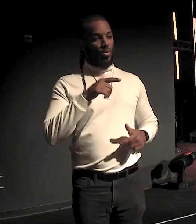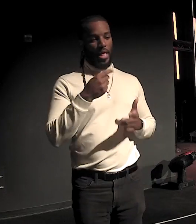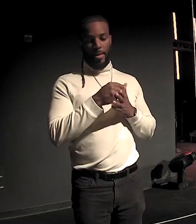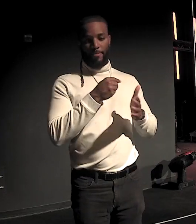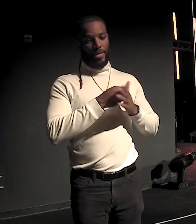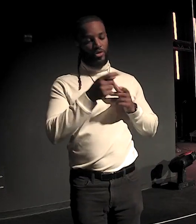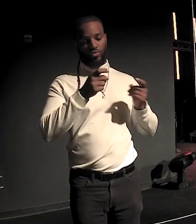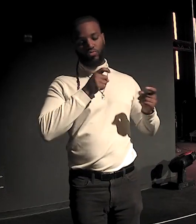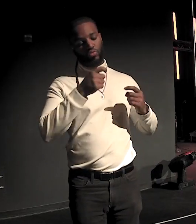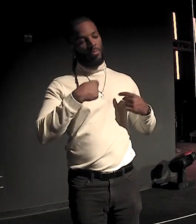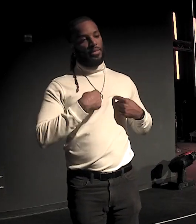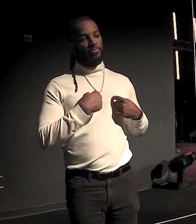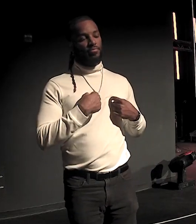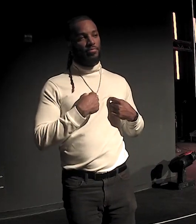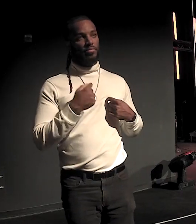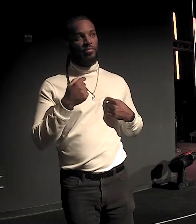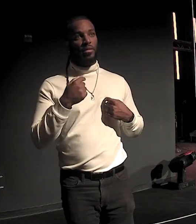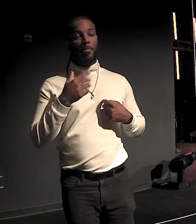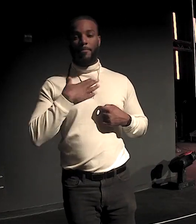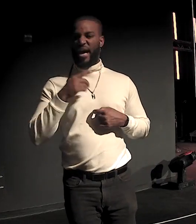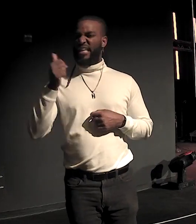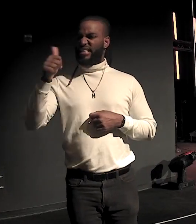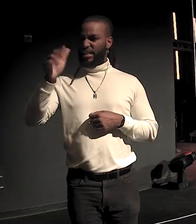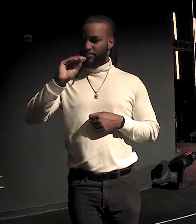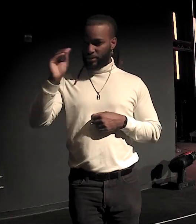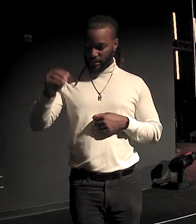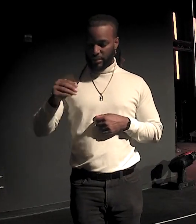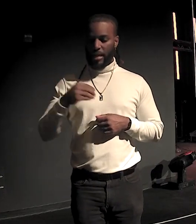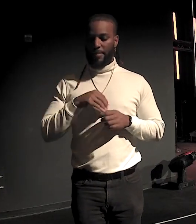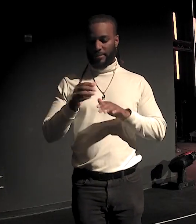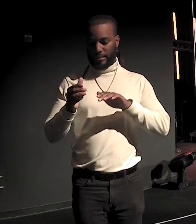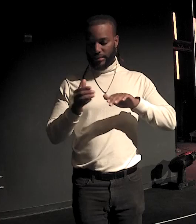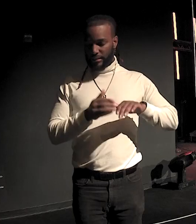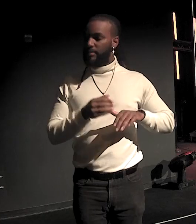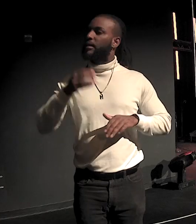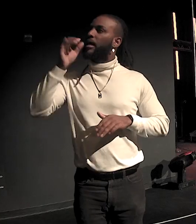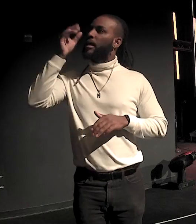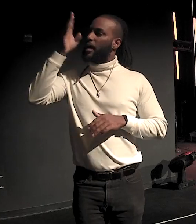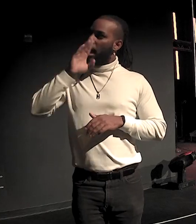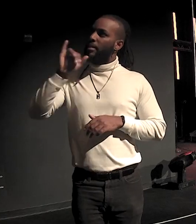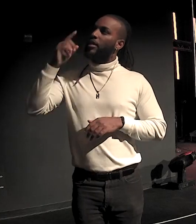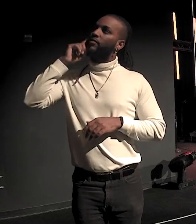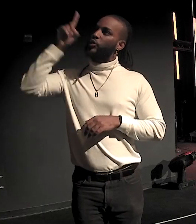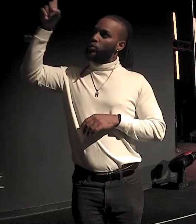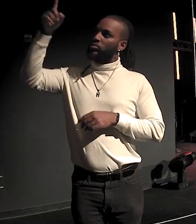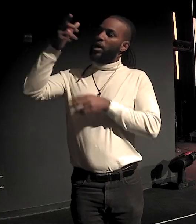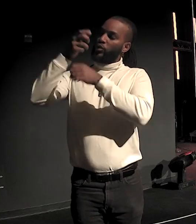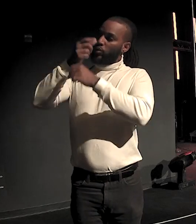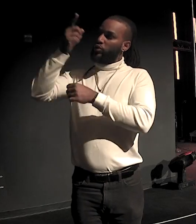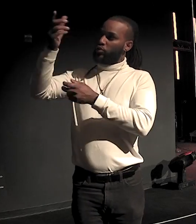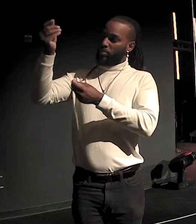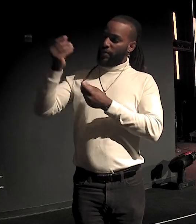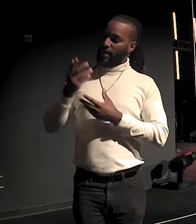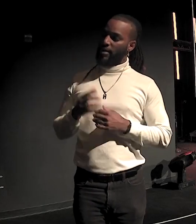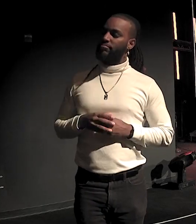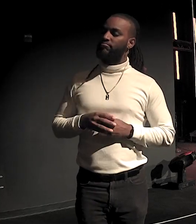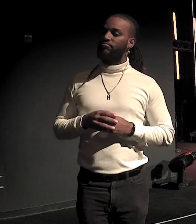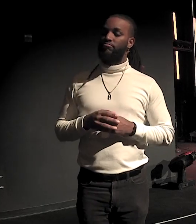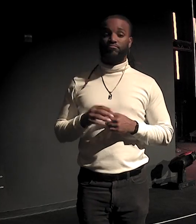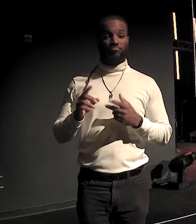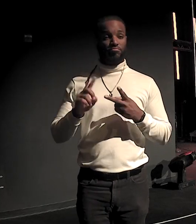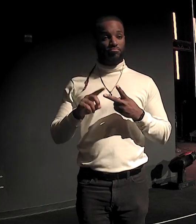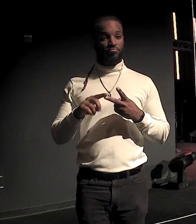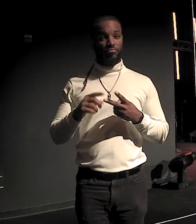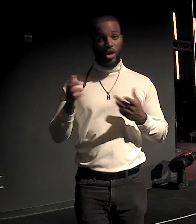master. I'm going to set aside my first 10% to say, God, it's all yours, and I trust you to provide. And then two,